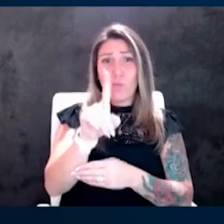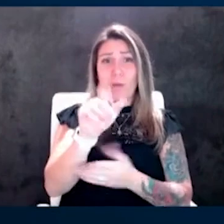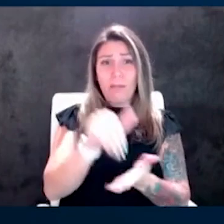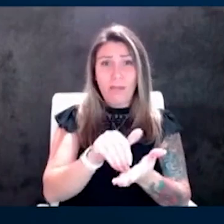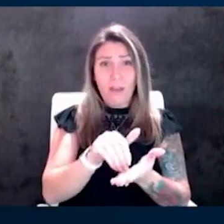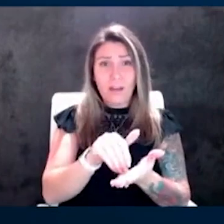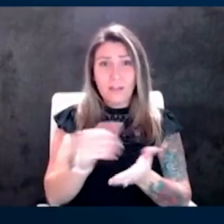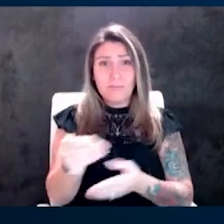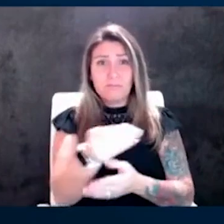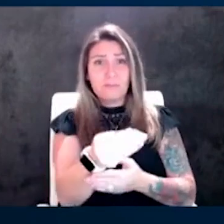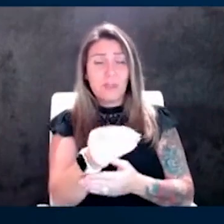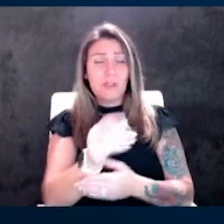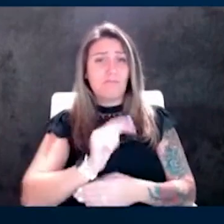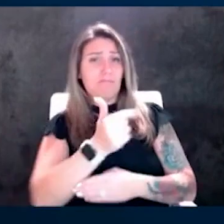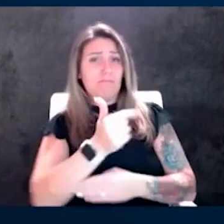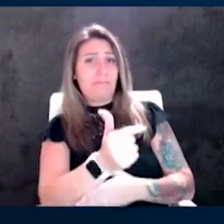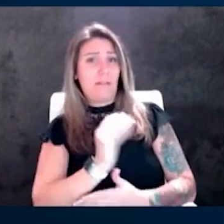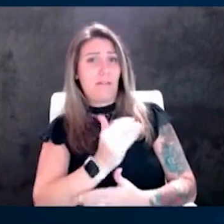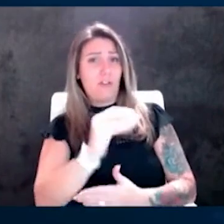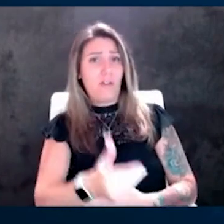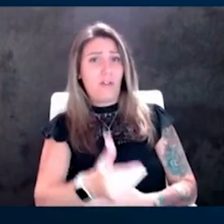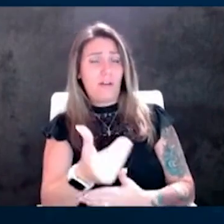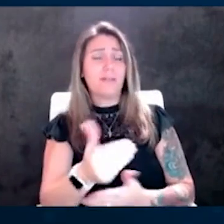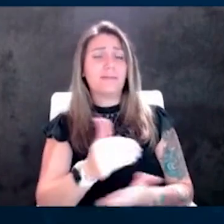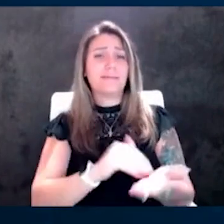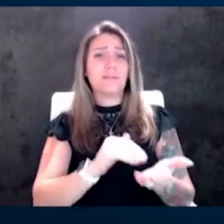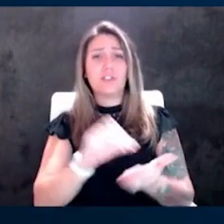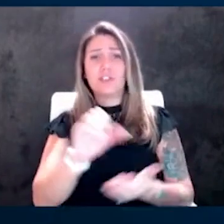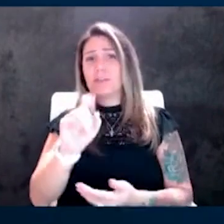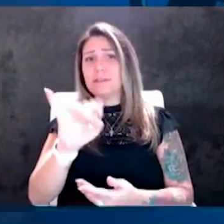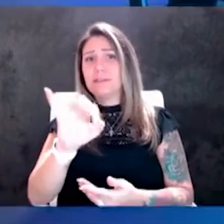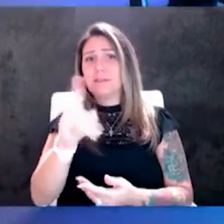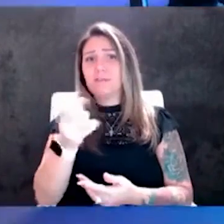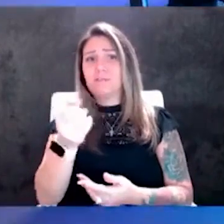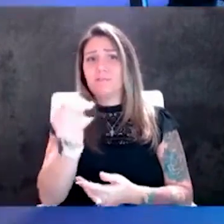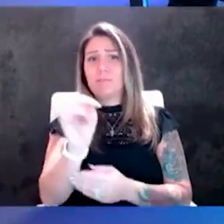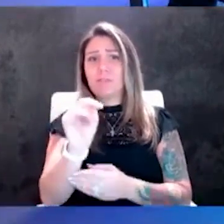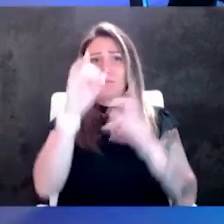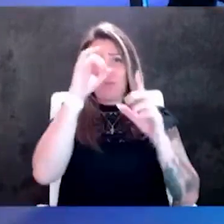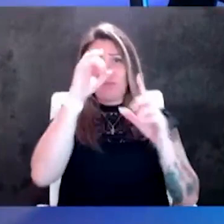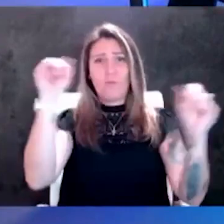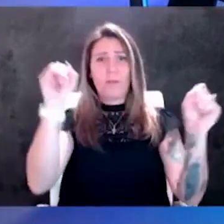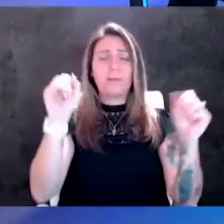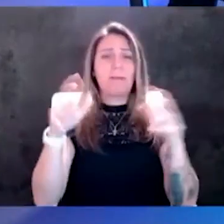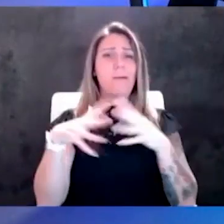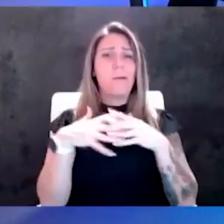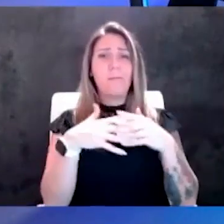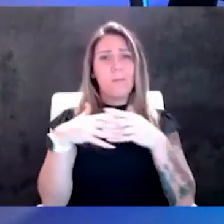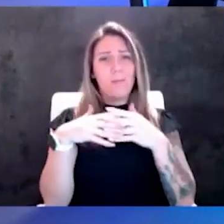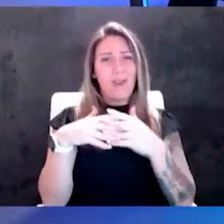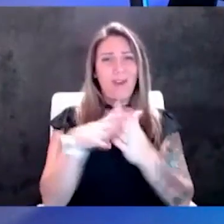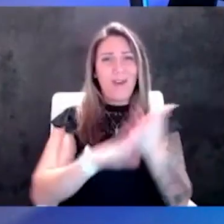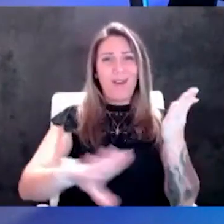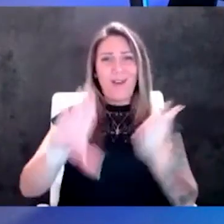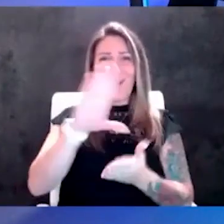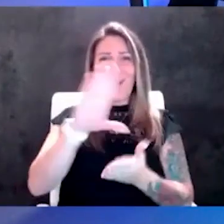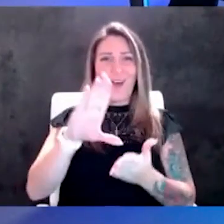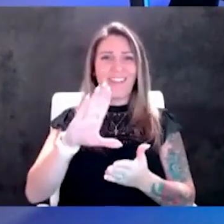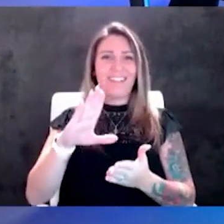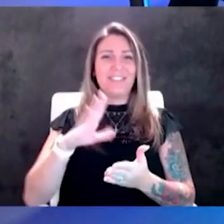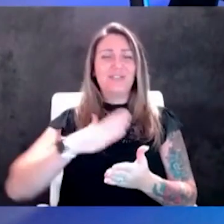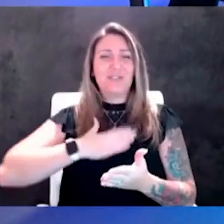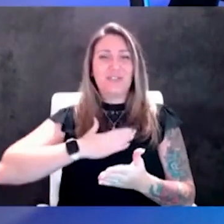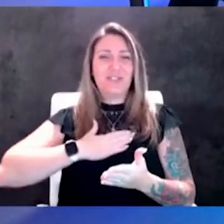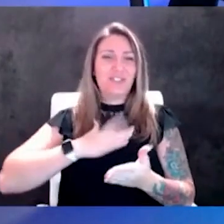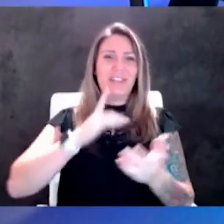Dr. Steve Stimson, pulmonary critical care medicine sleep specialist, president of the American College of Chest Physicians. Wow, okay, just because you're Mr. Big Pants